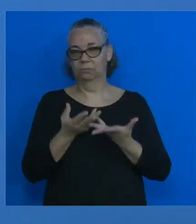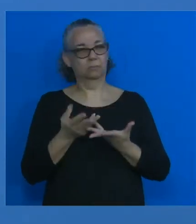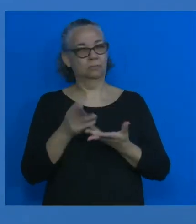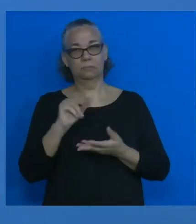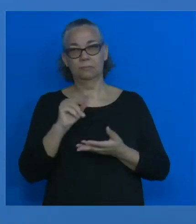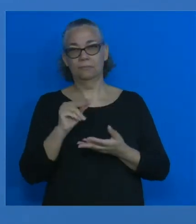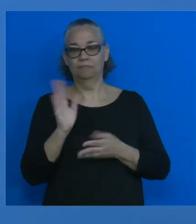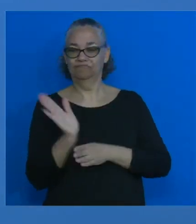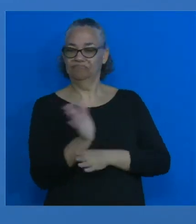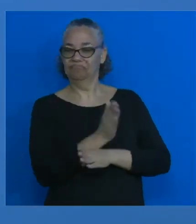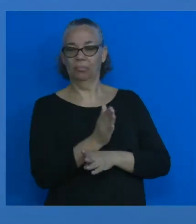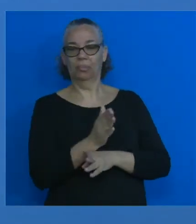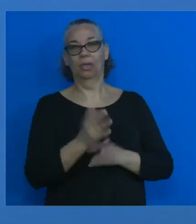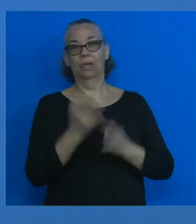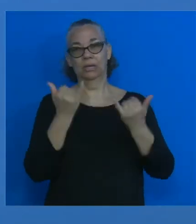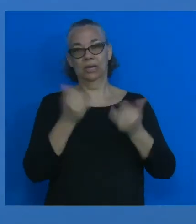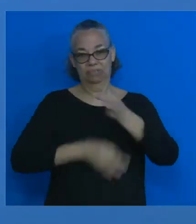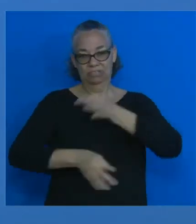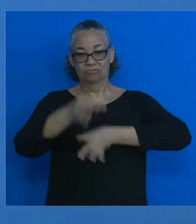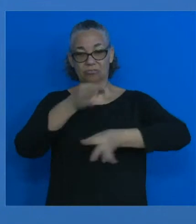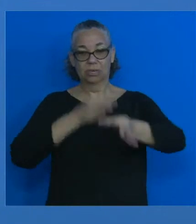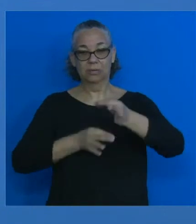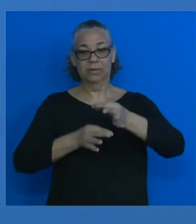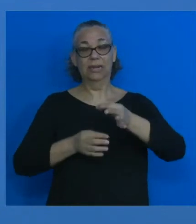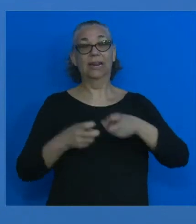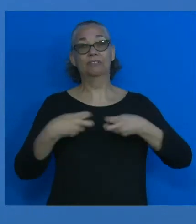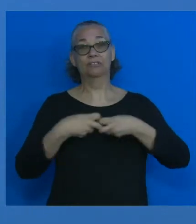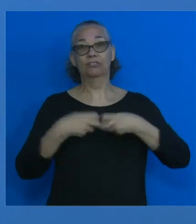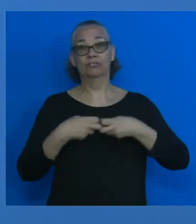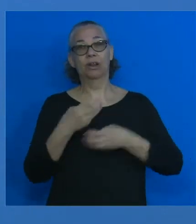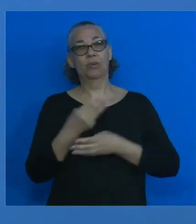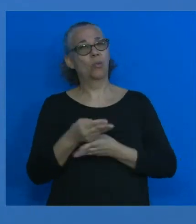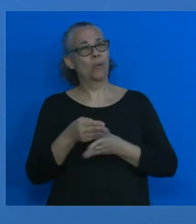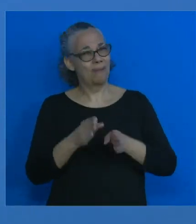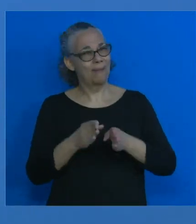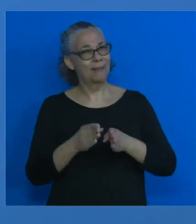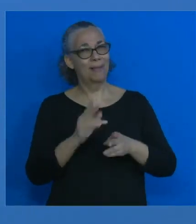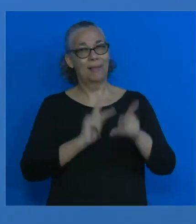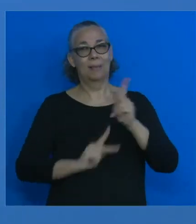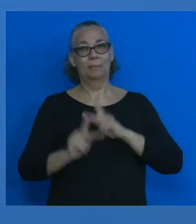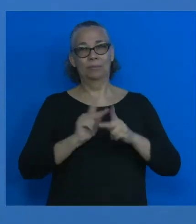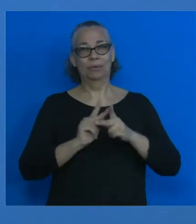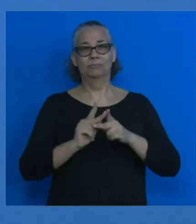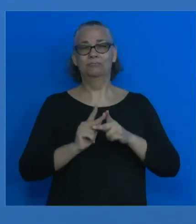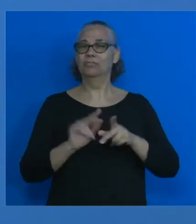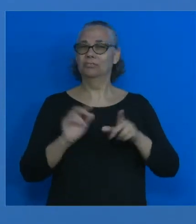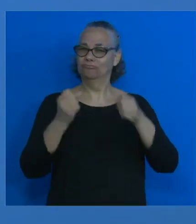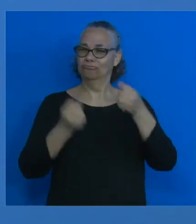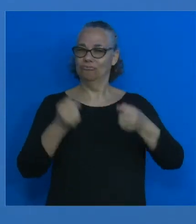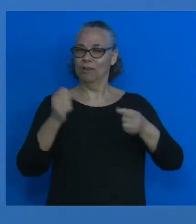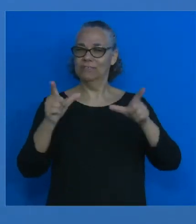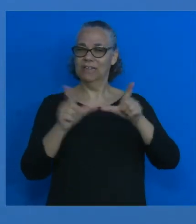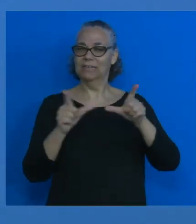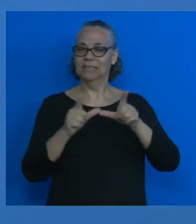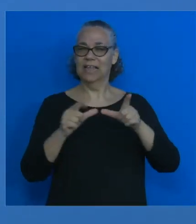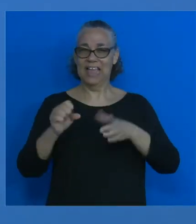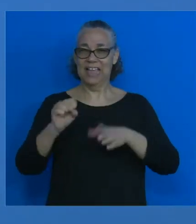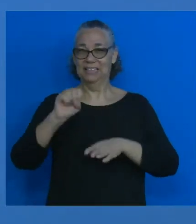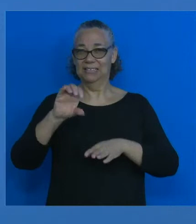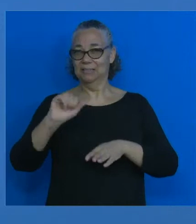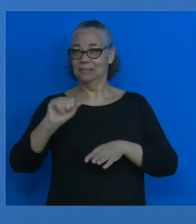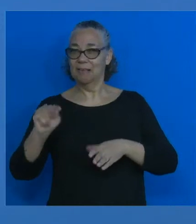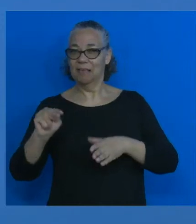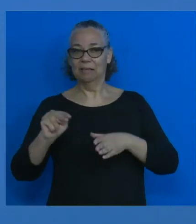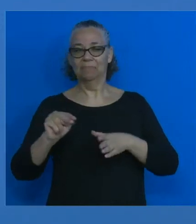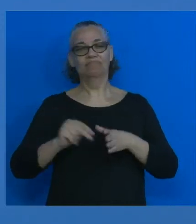now replaced it with an electronic method in where individuals will be able to scan their driver's licenses and will be able to record the